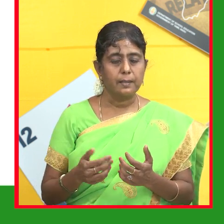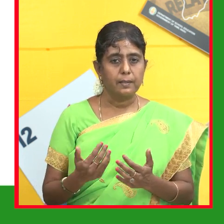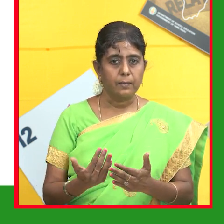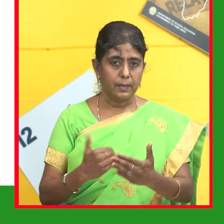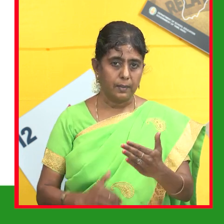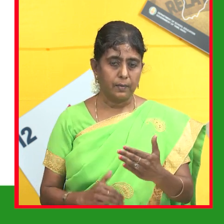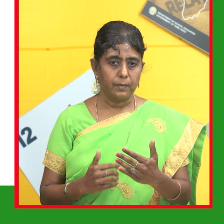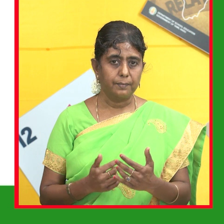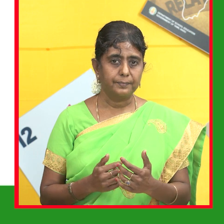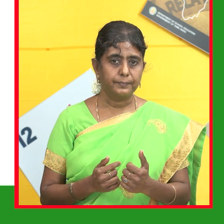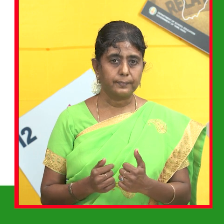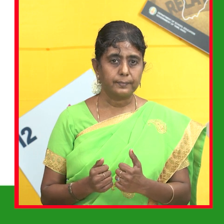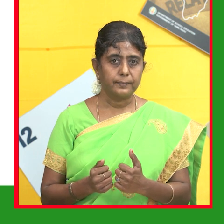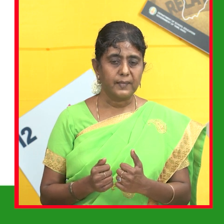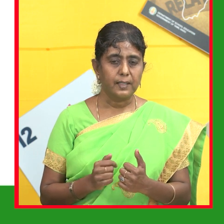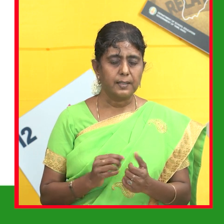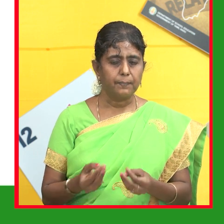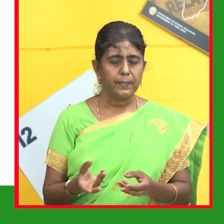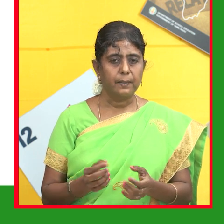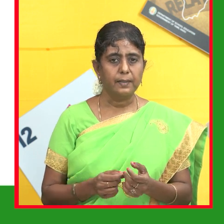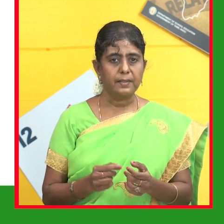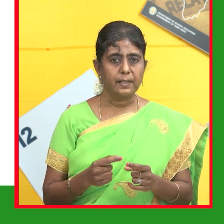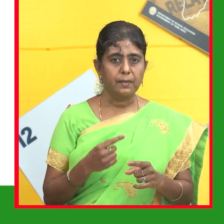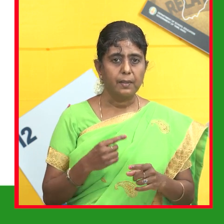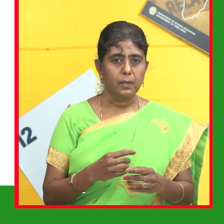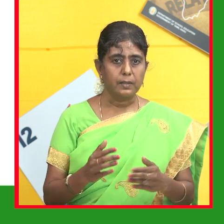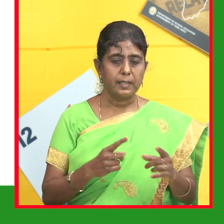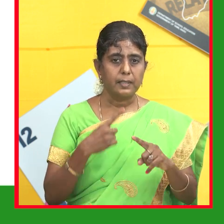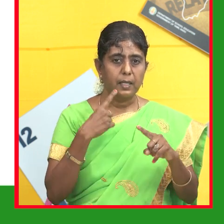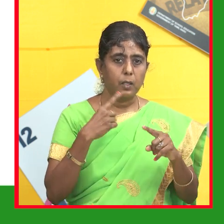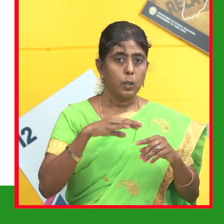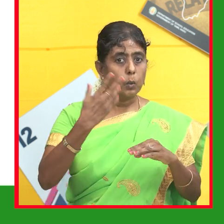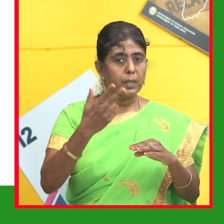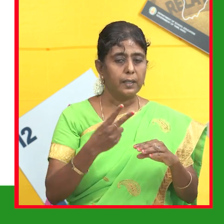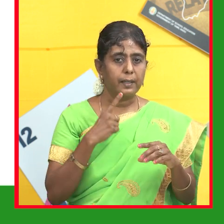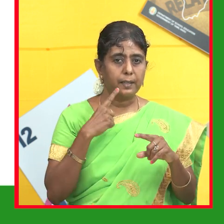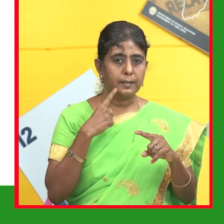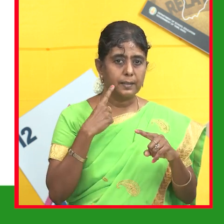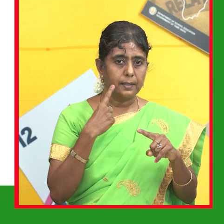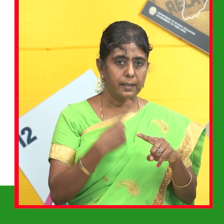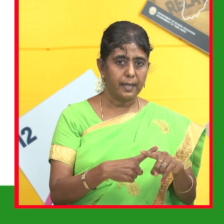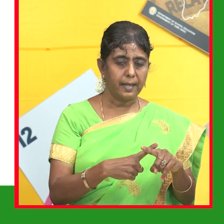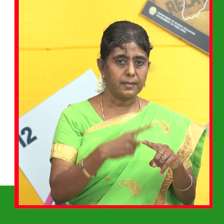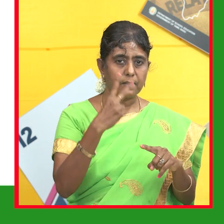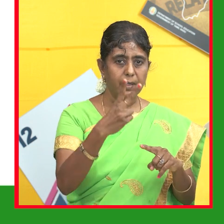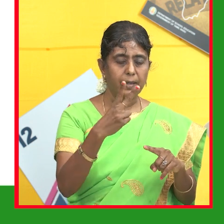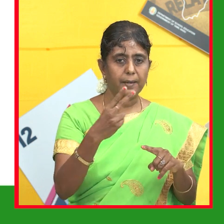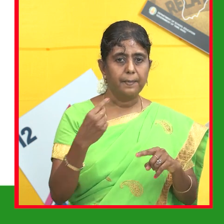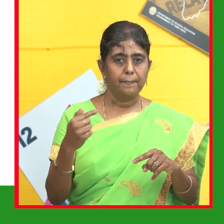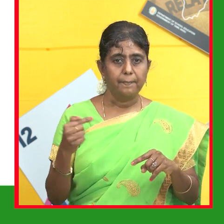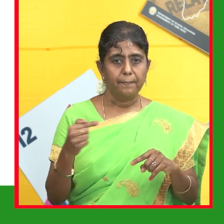So what we have to do? Simple thing. Write the numerator as it is with the symbol given in the